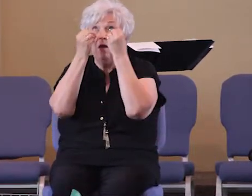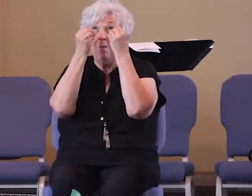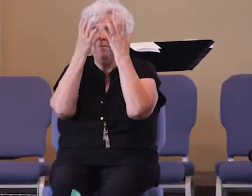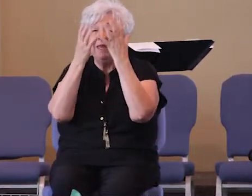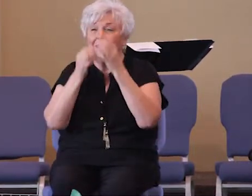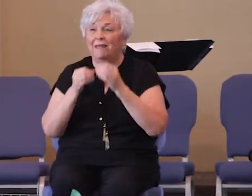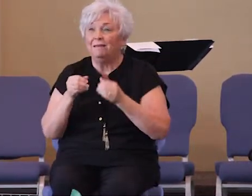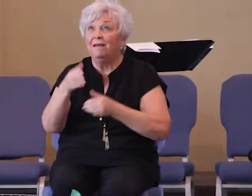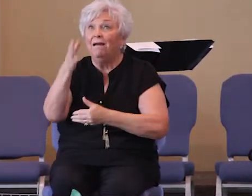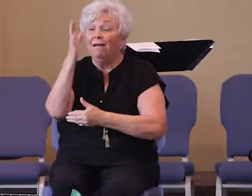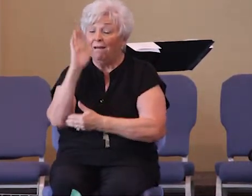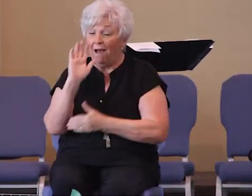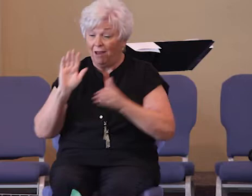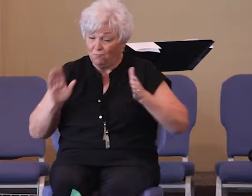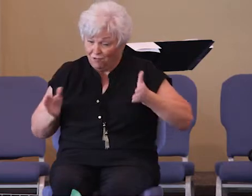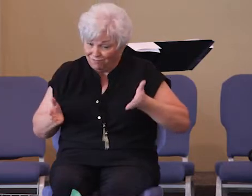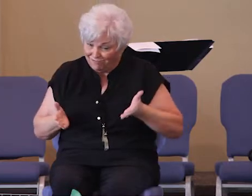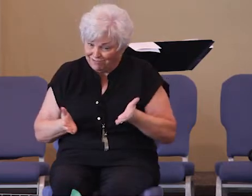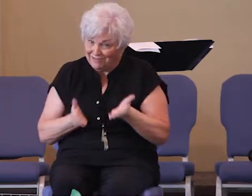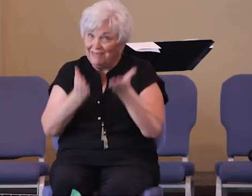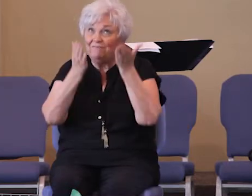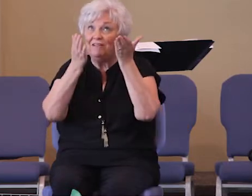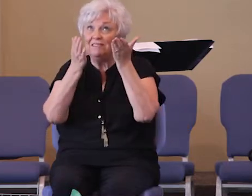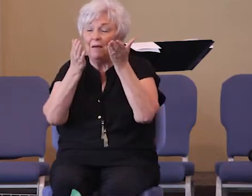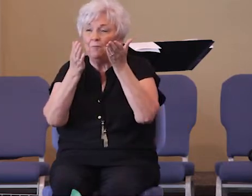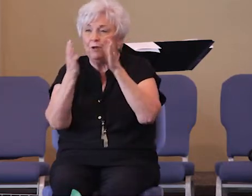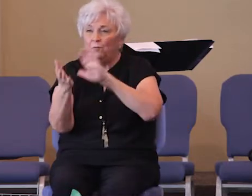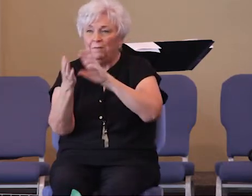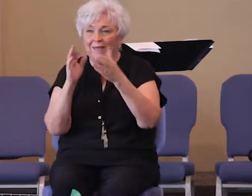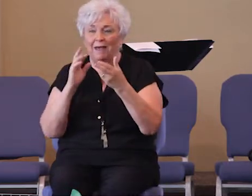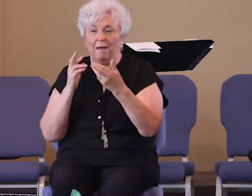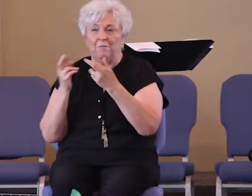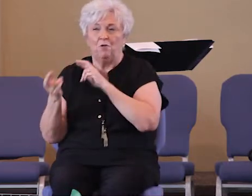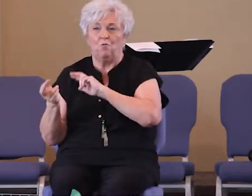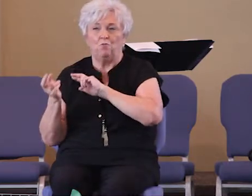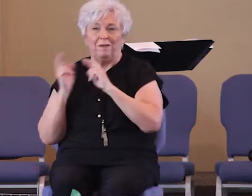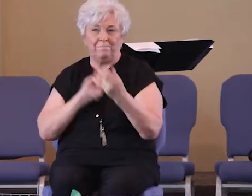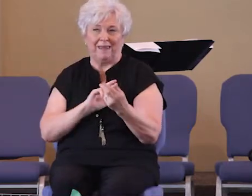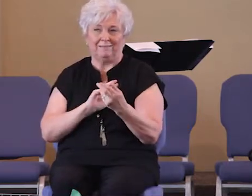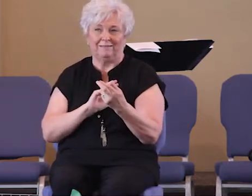repentant. And when we seek and strive to walk in the ways of God.